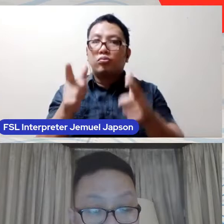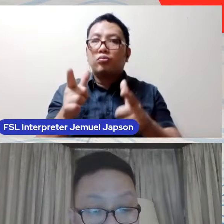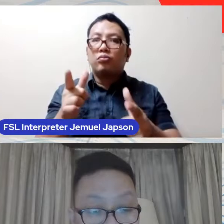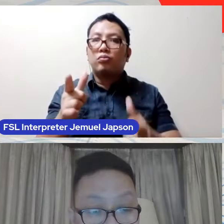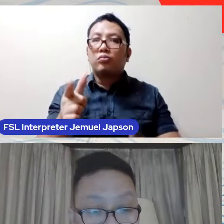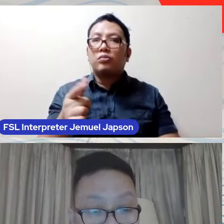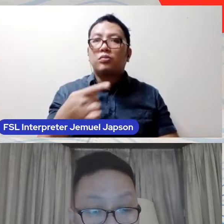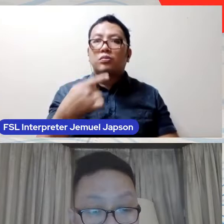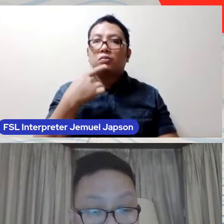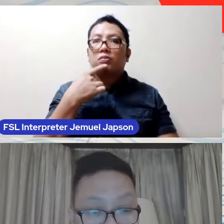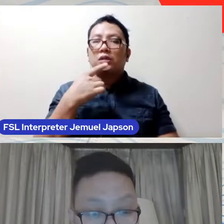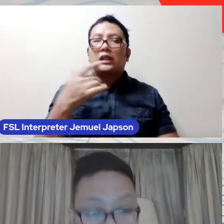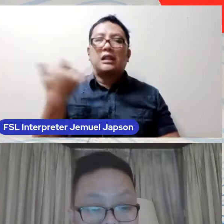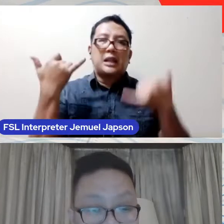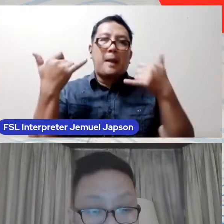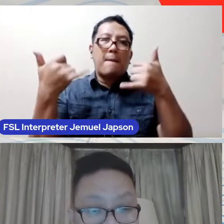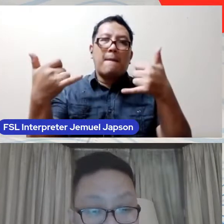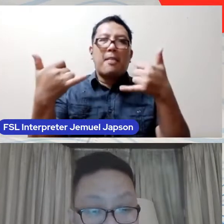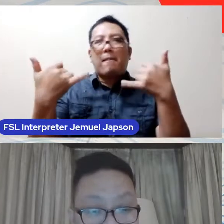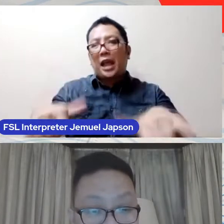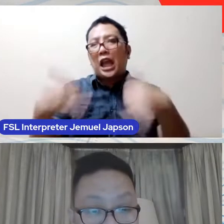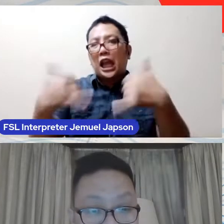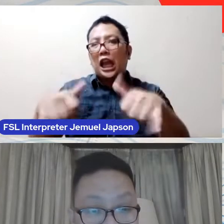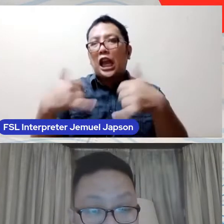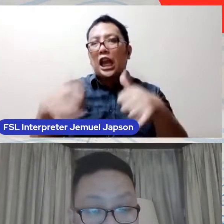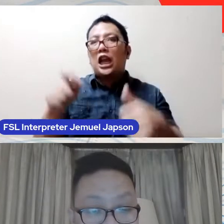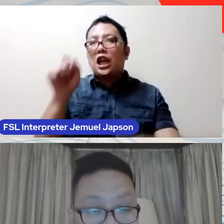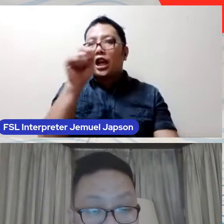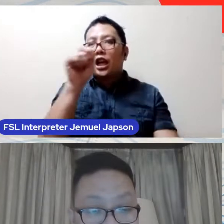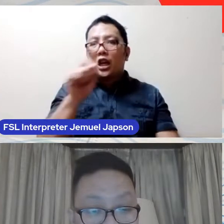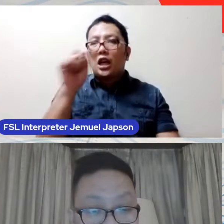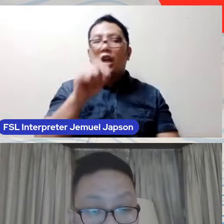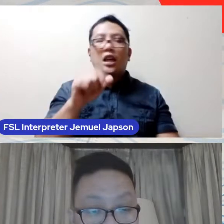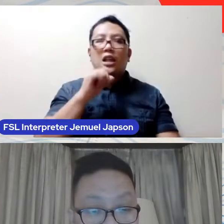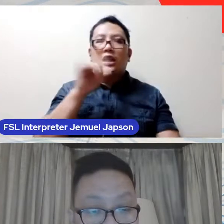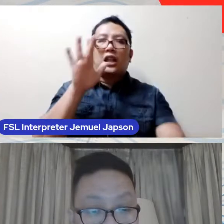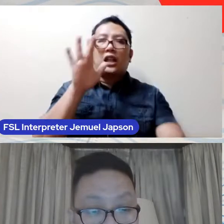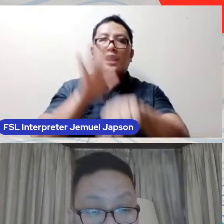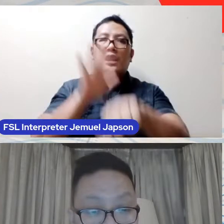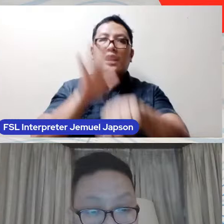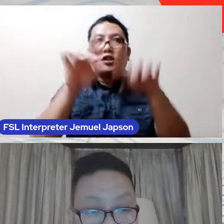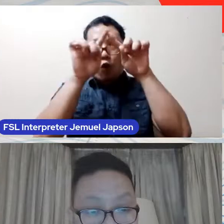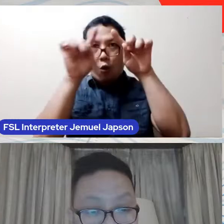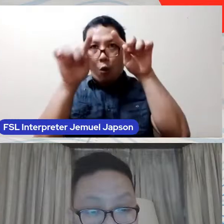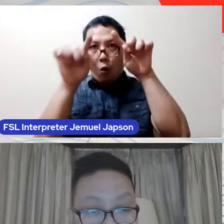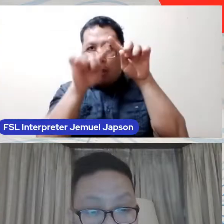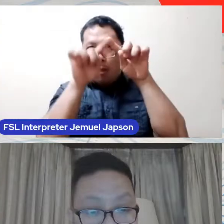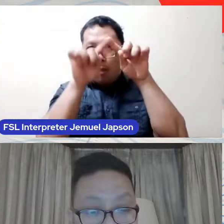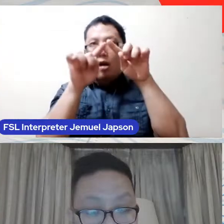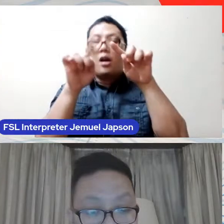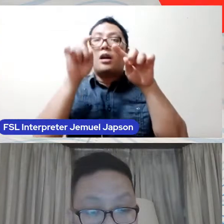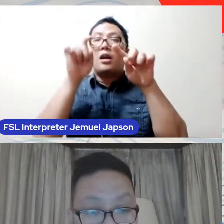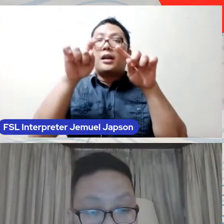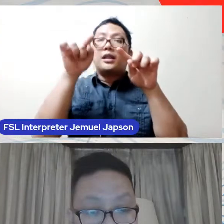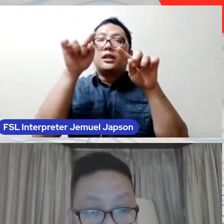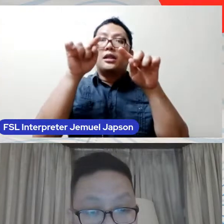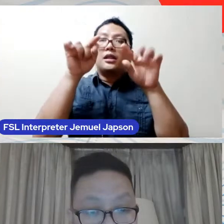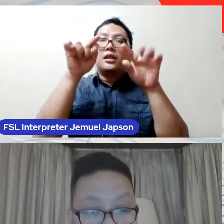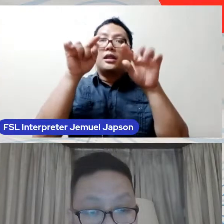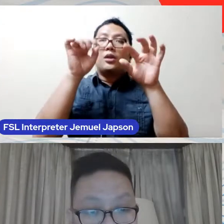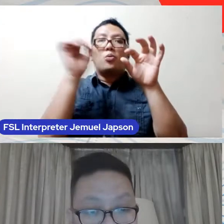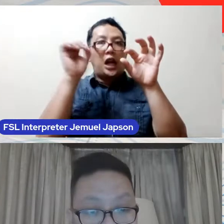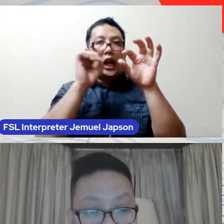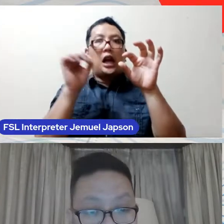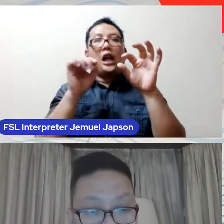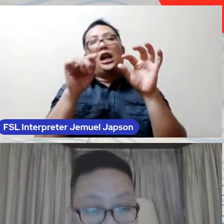na parang pinaglaruan yung balot. Kasi marking yan na hindi nagtatouch sa oval. So the intent to vote is actually not there kasi the